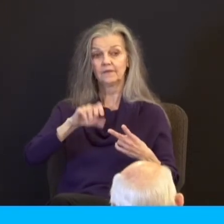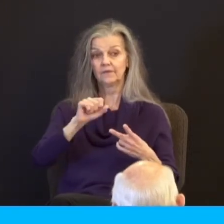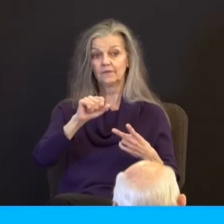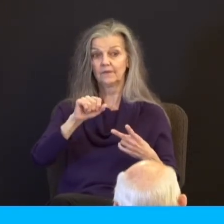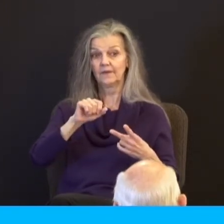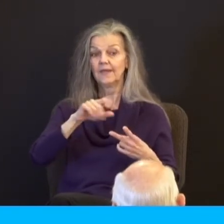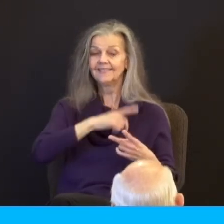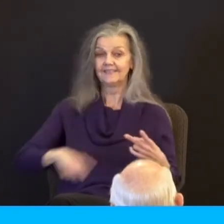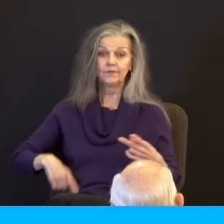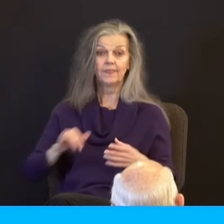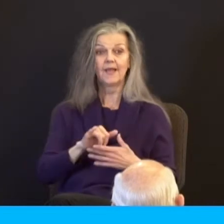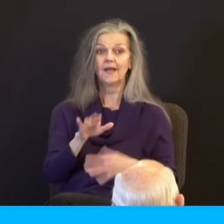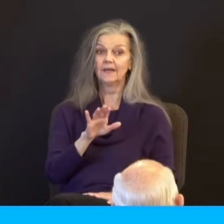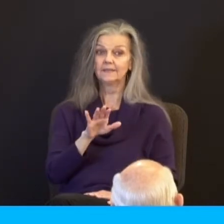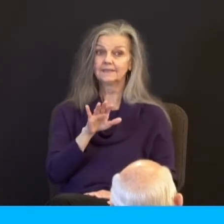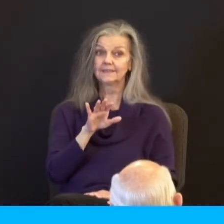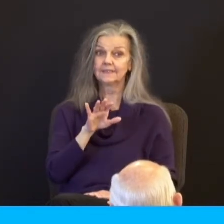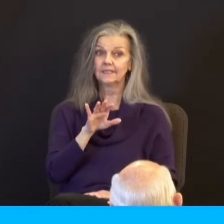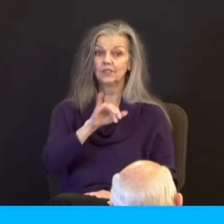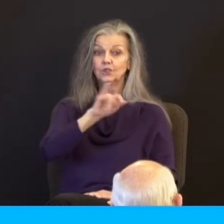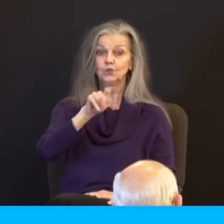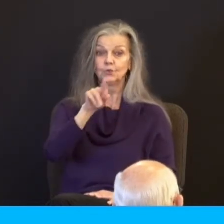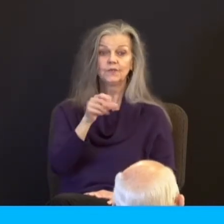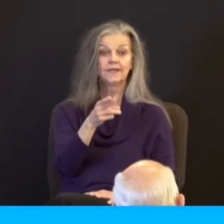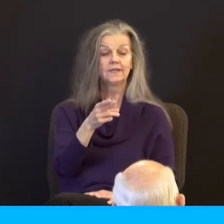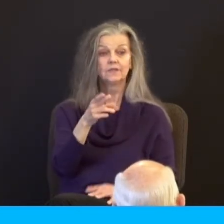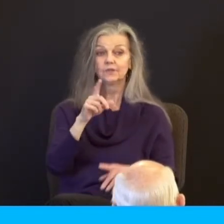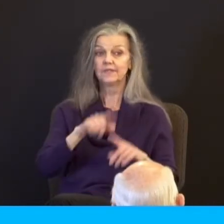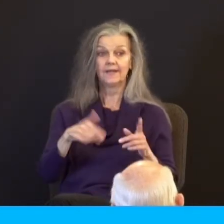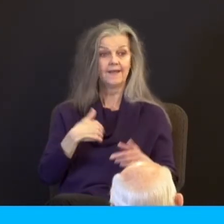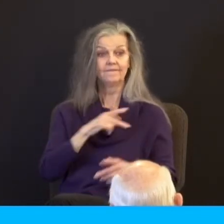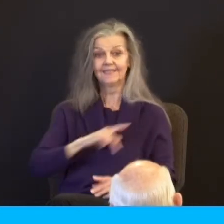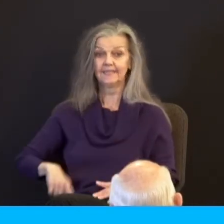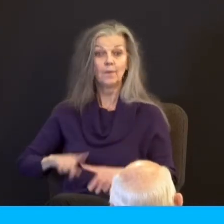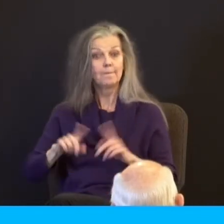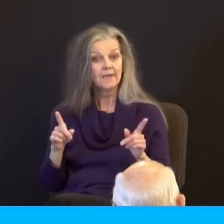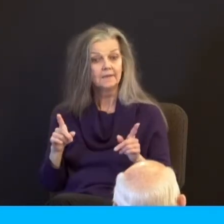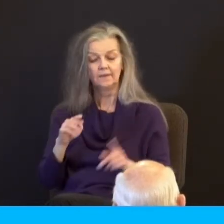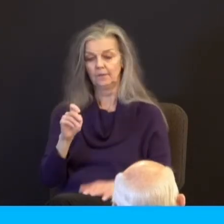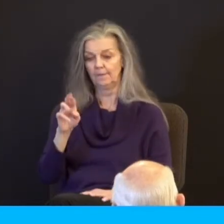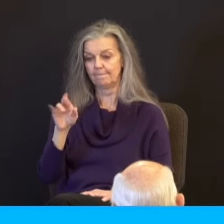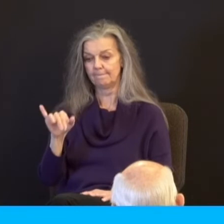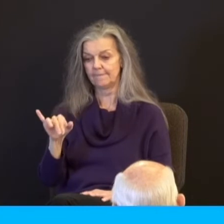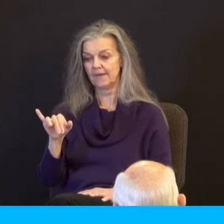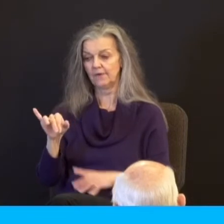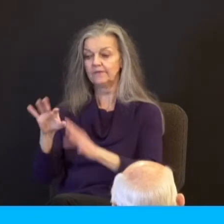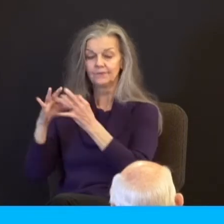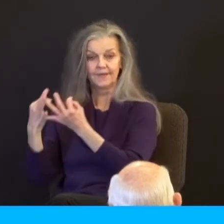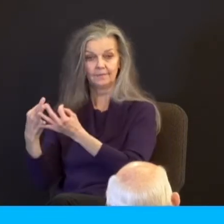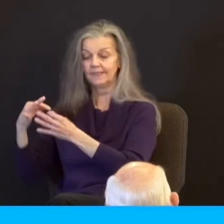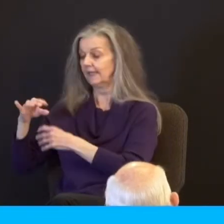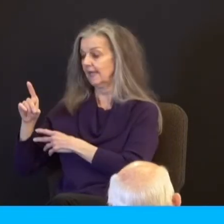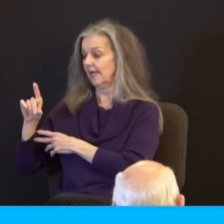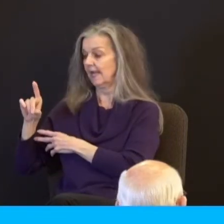on him, that made the line of Judah essentially unable to have King Messiah. However, in Mary's account there, it goes from David